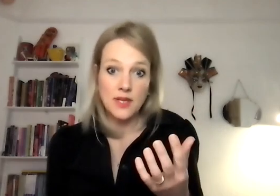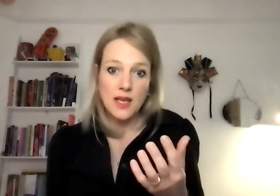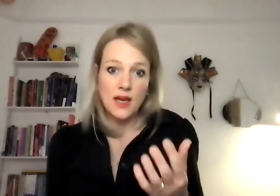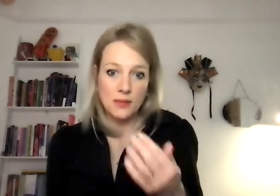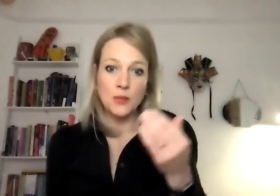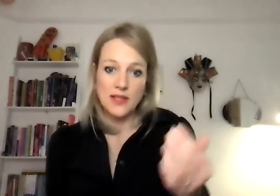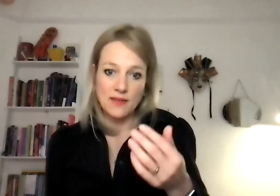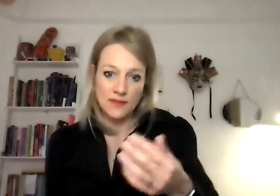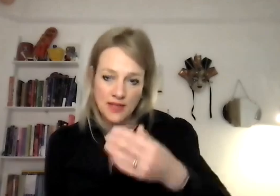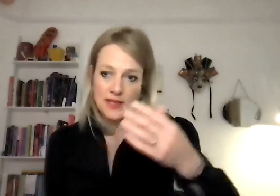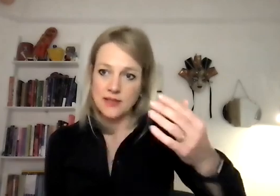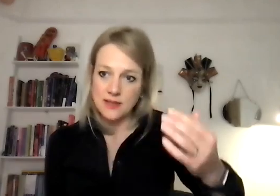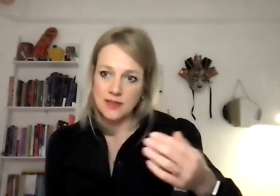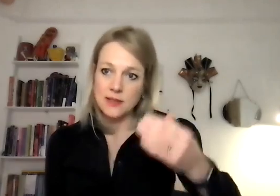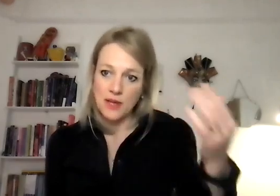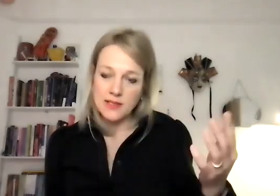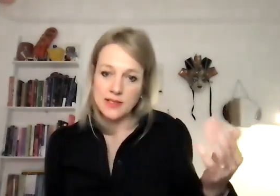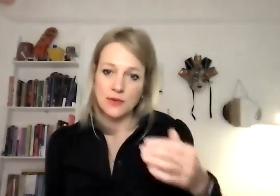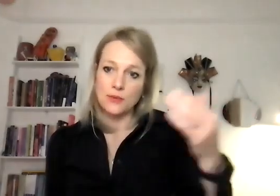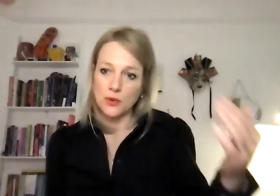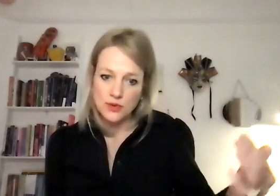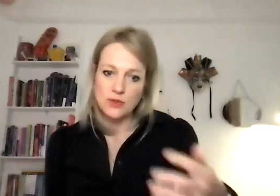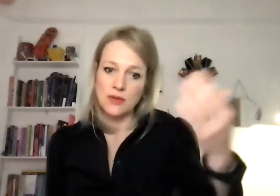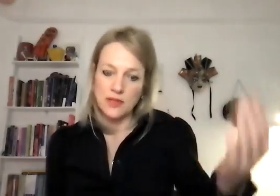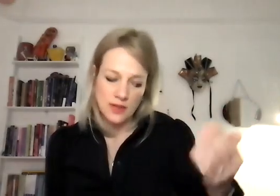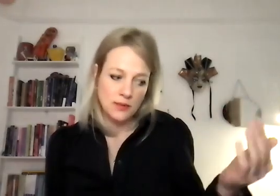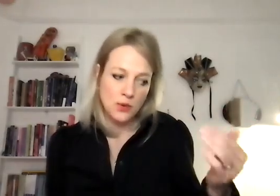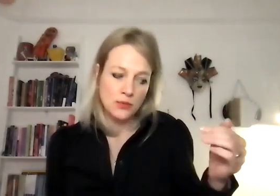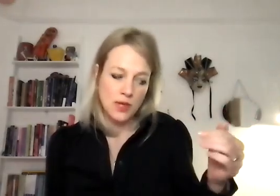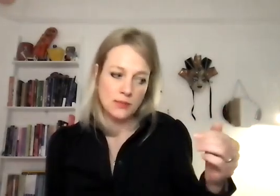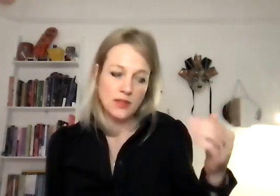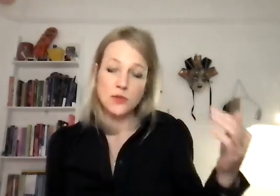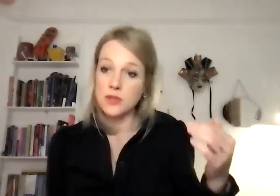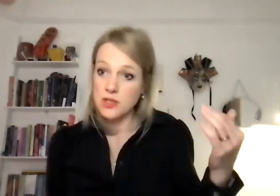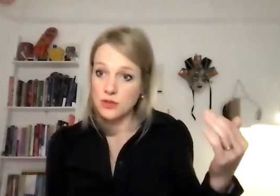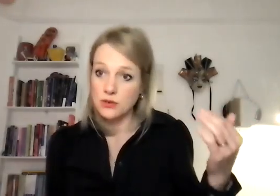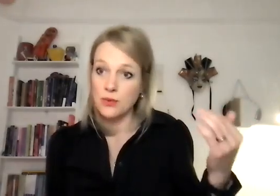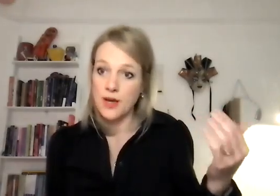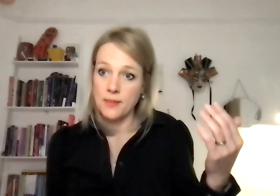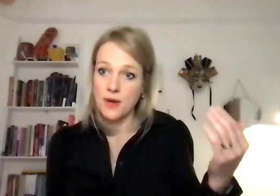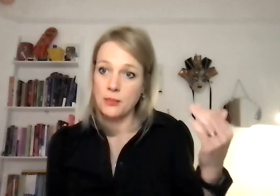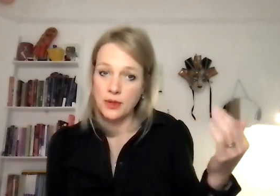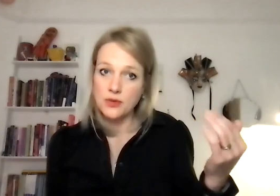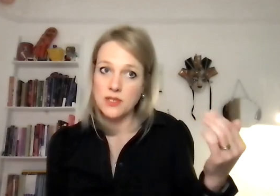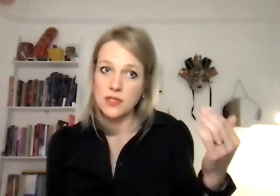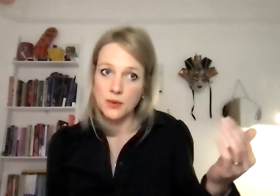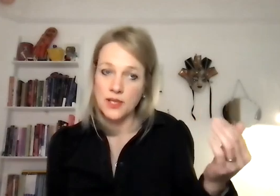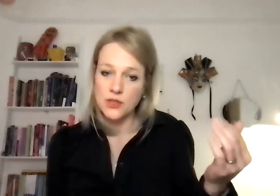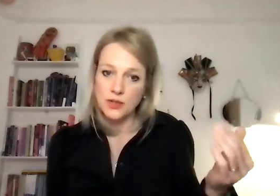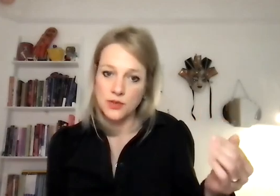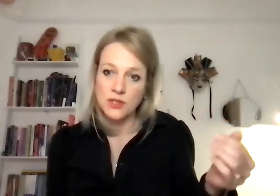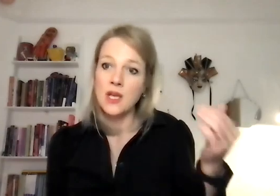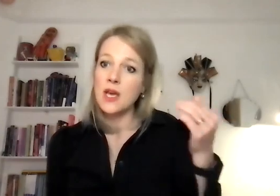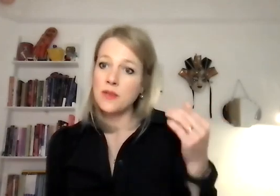conservatism within these spaces of Montessori and more kind of traditional approaches to